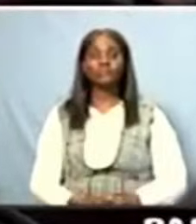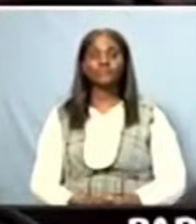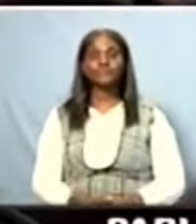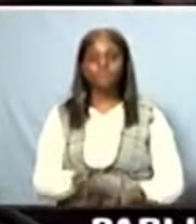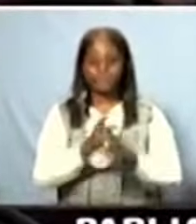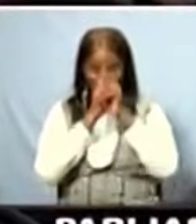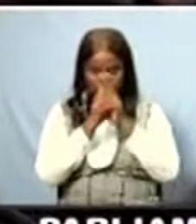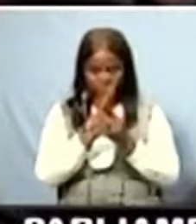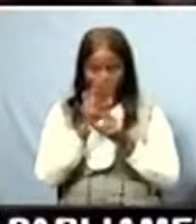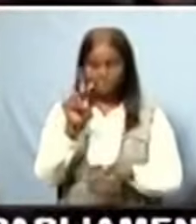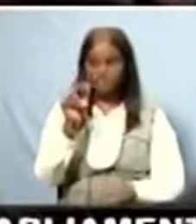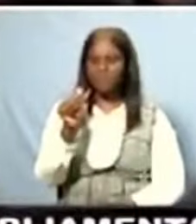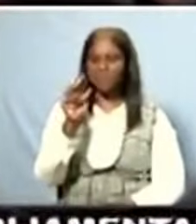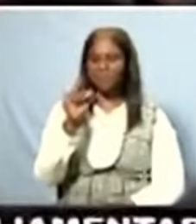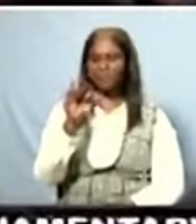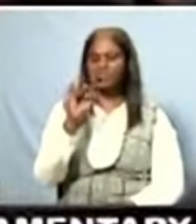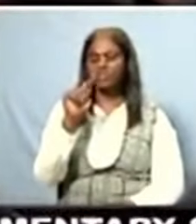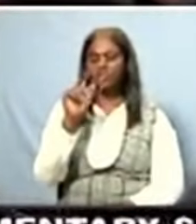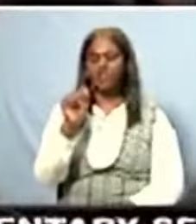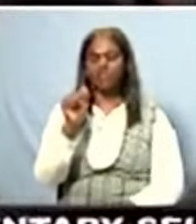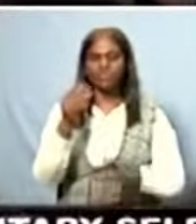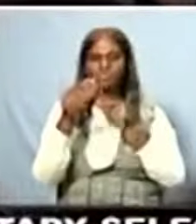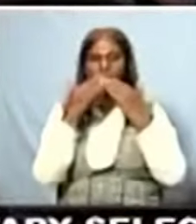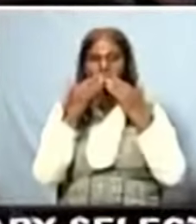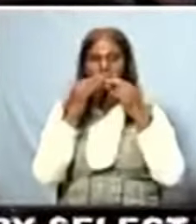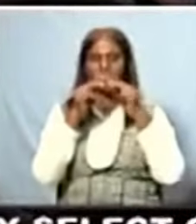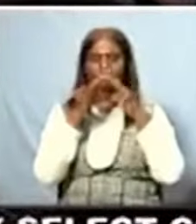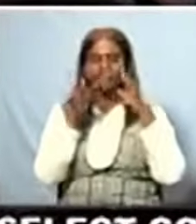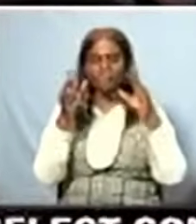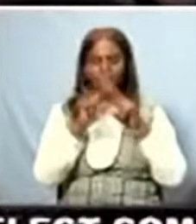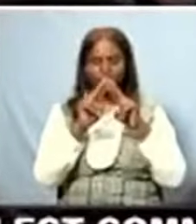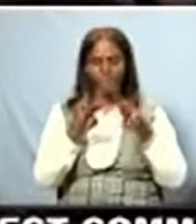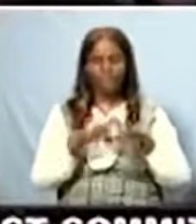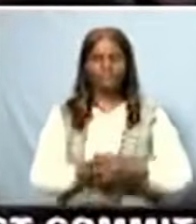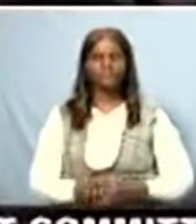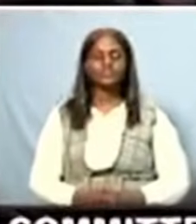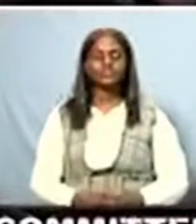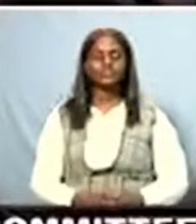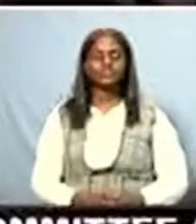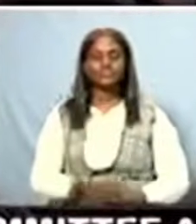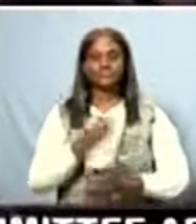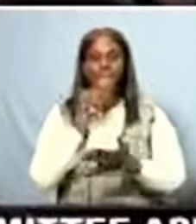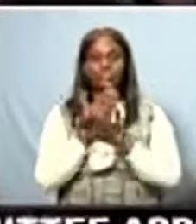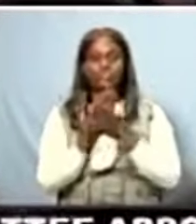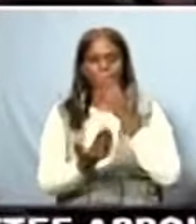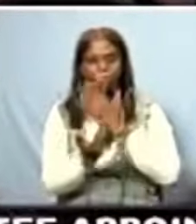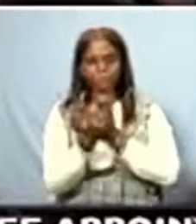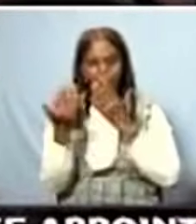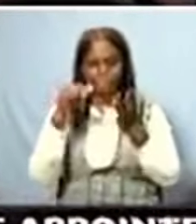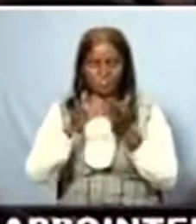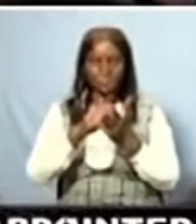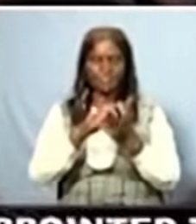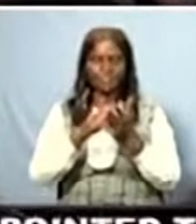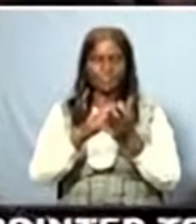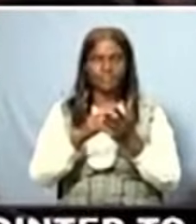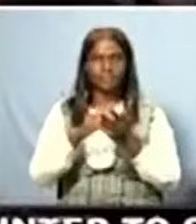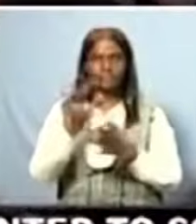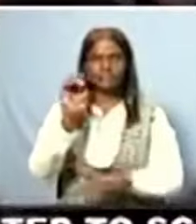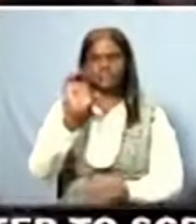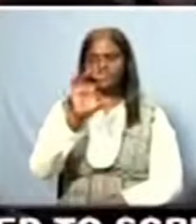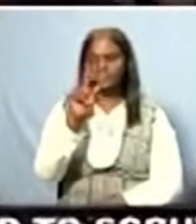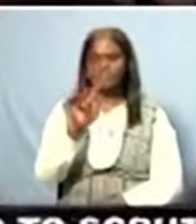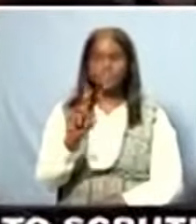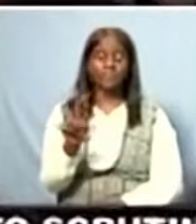Honorable Ambita. Thank you very much, Chairperson, and good morning once again.